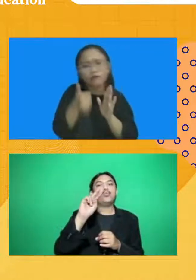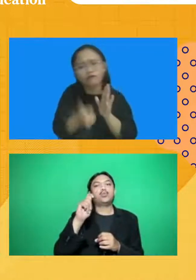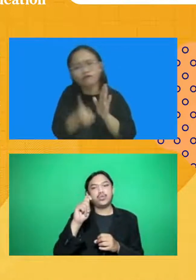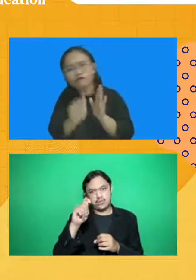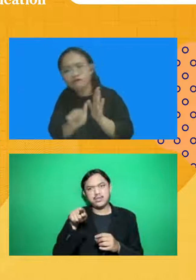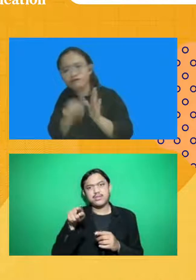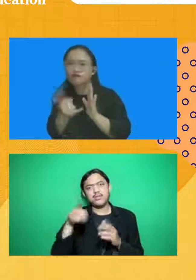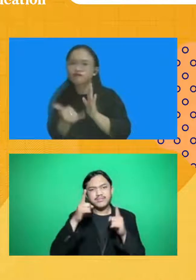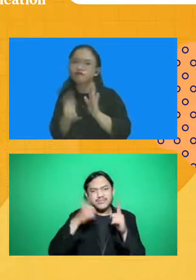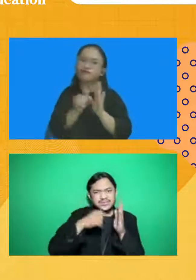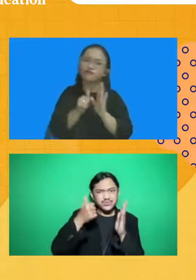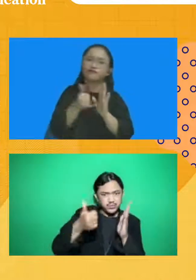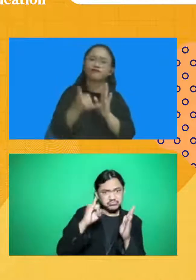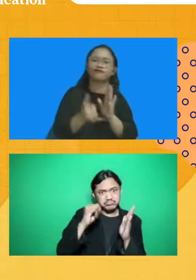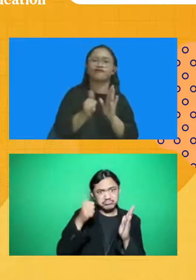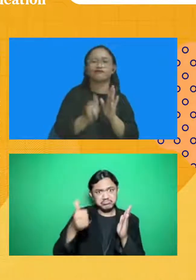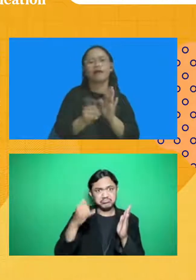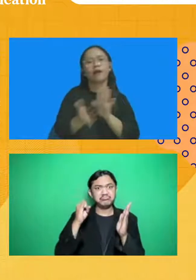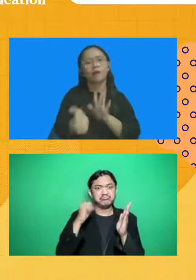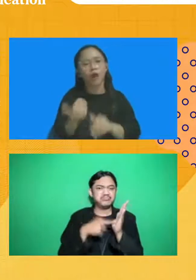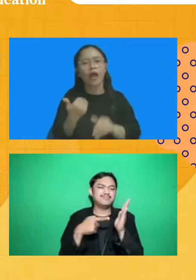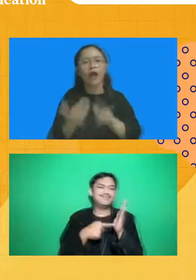first. Yes,